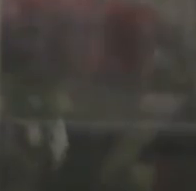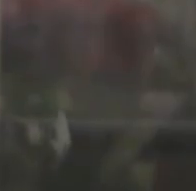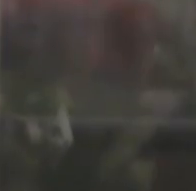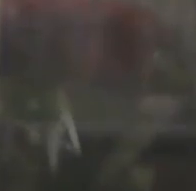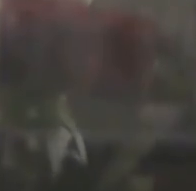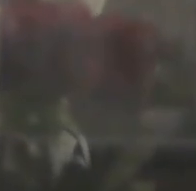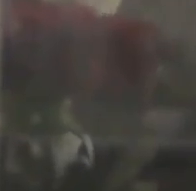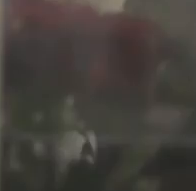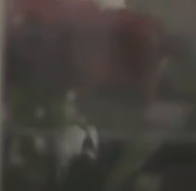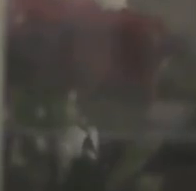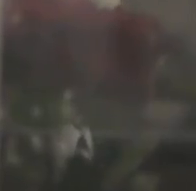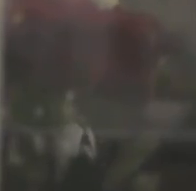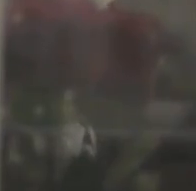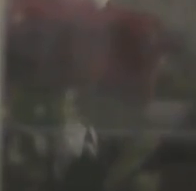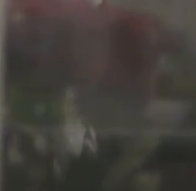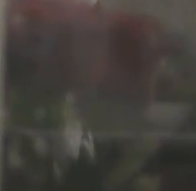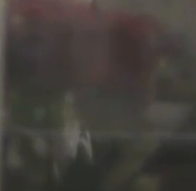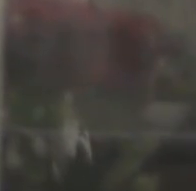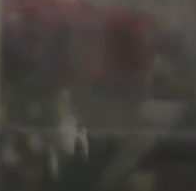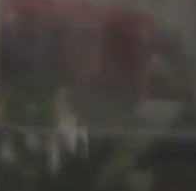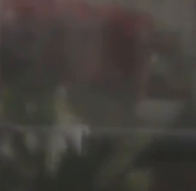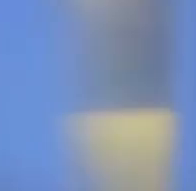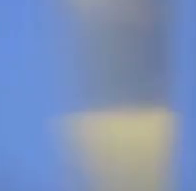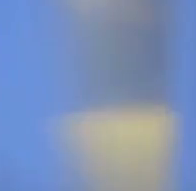Kazi ni simu, tusindio?